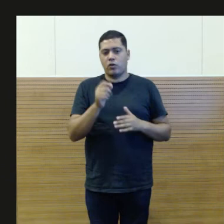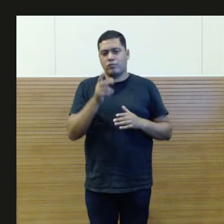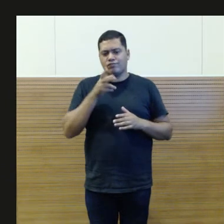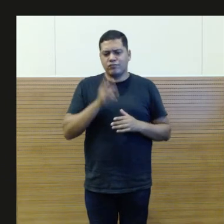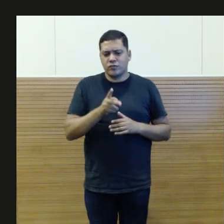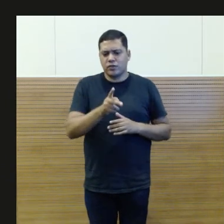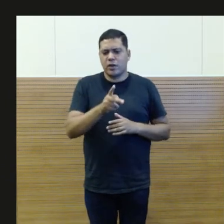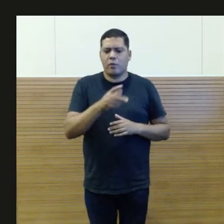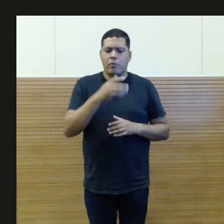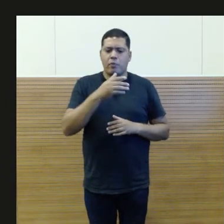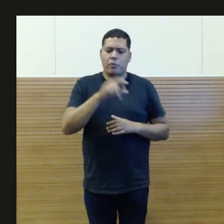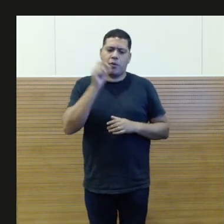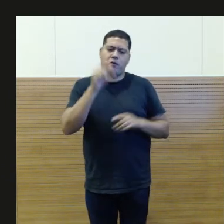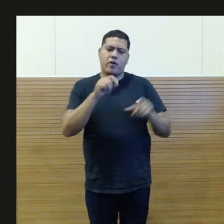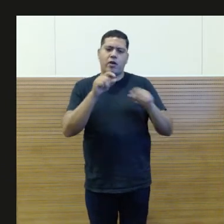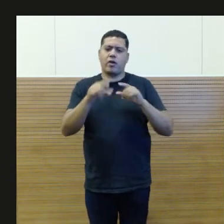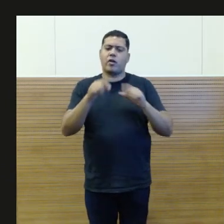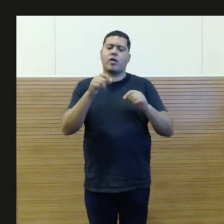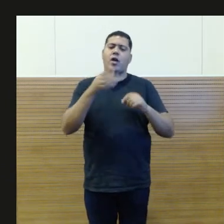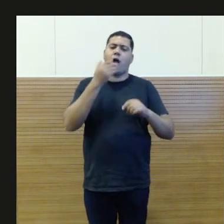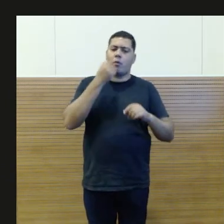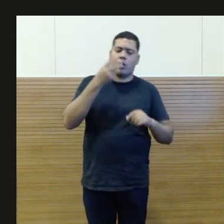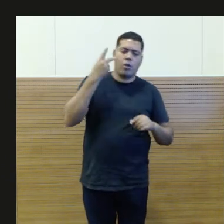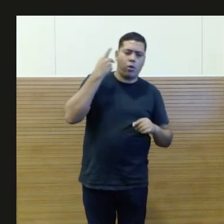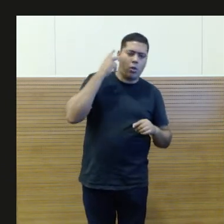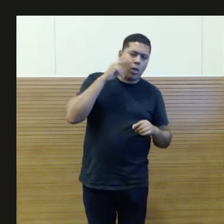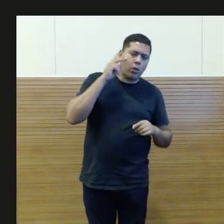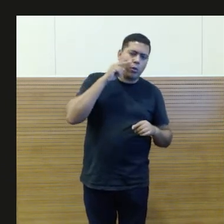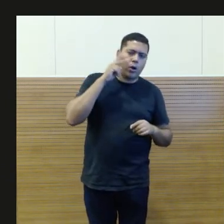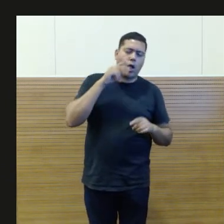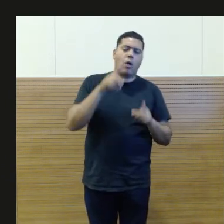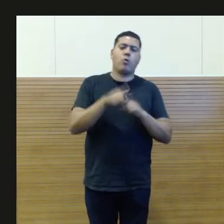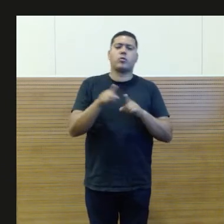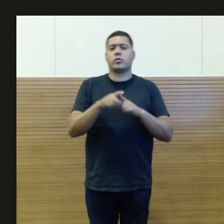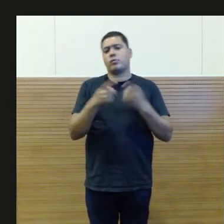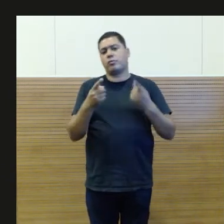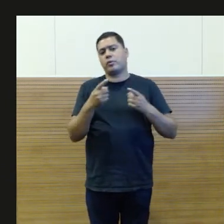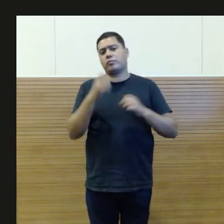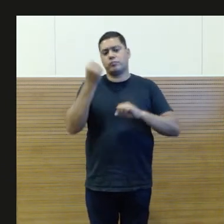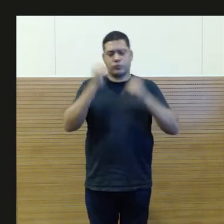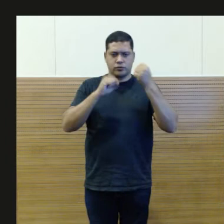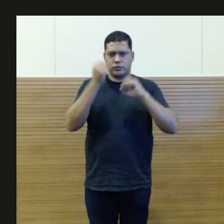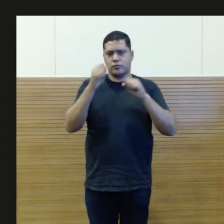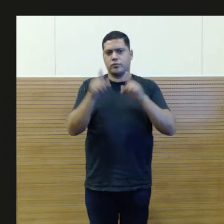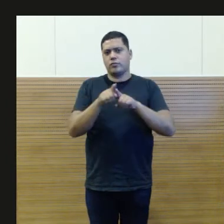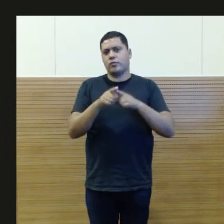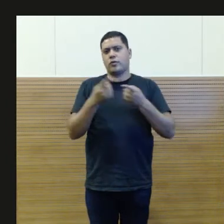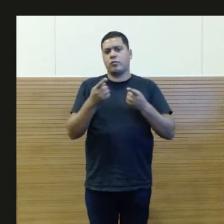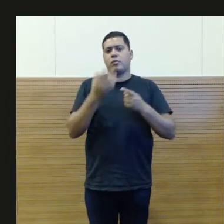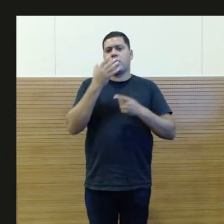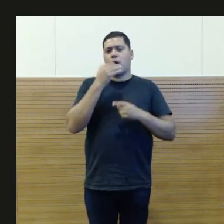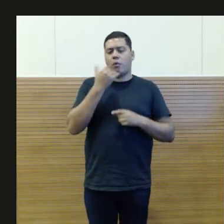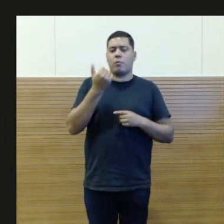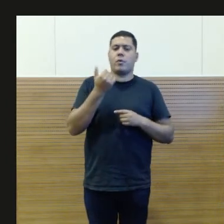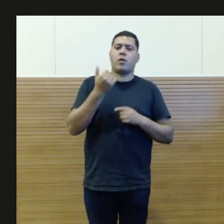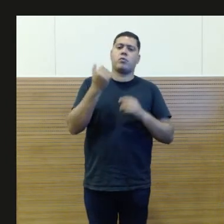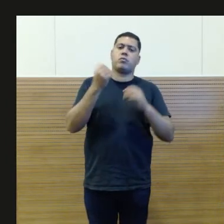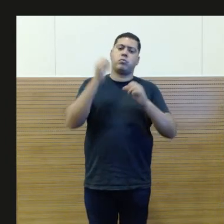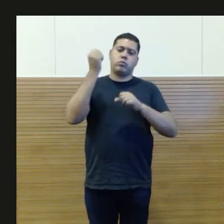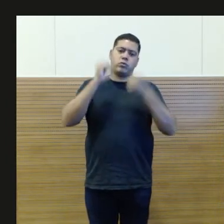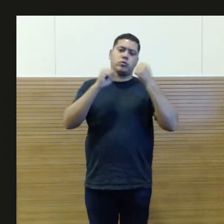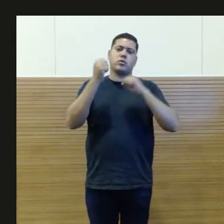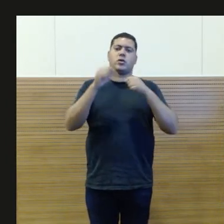messages, articles, documentaries on this food, and allow us